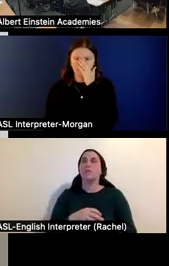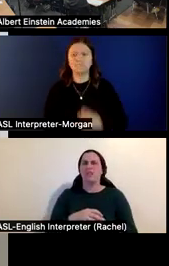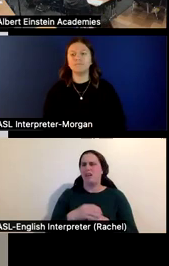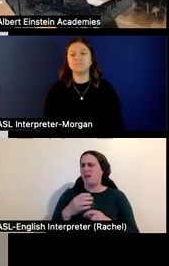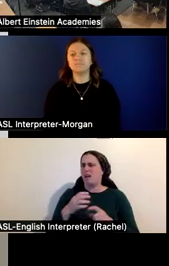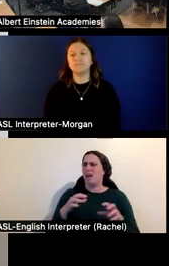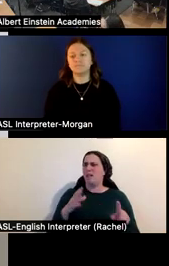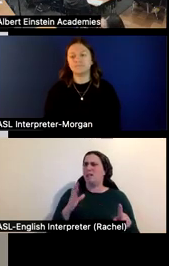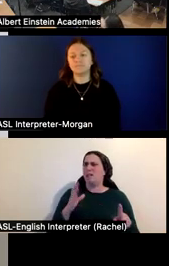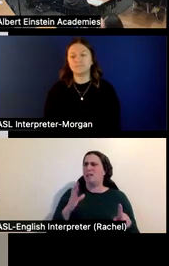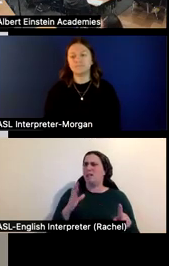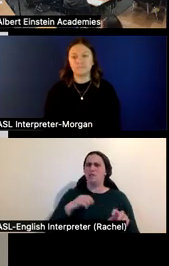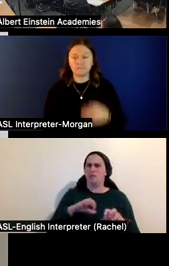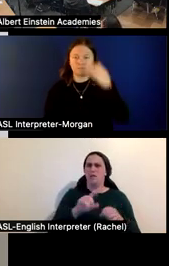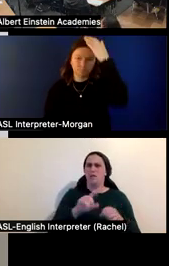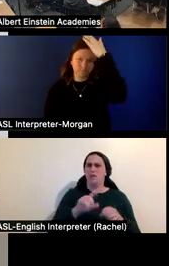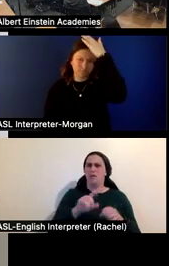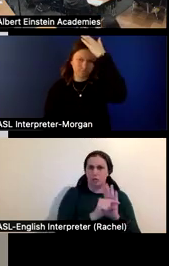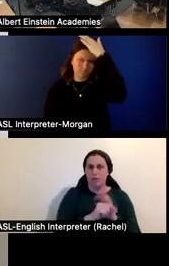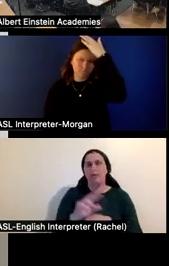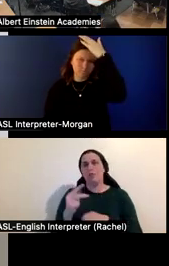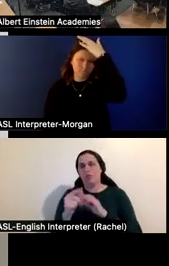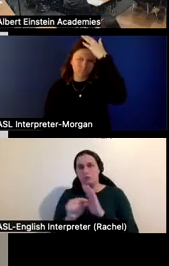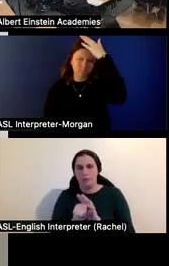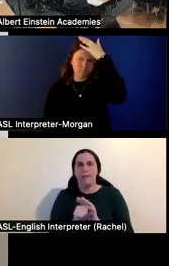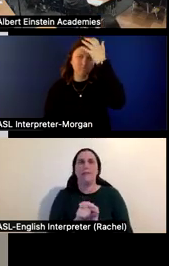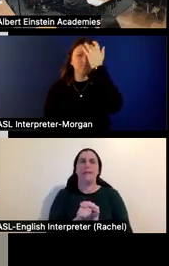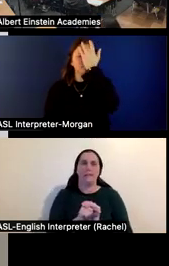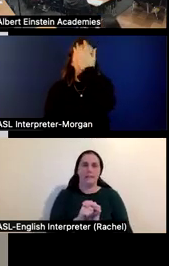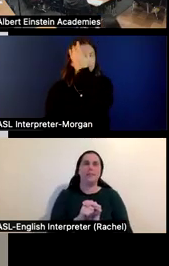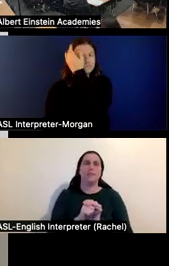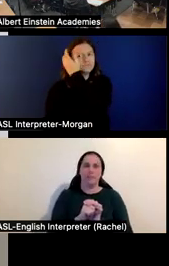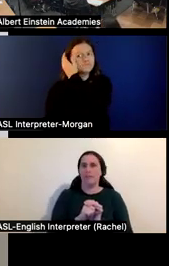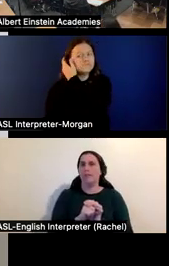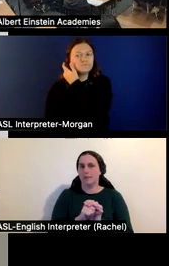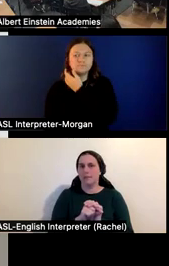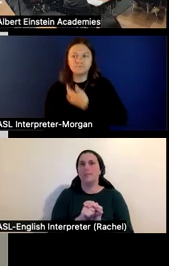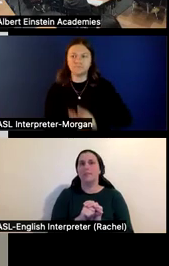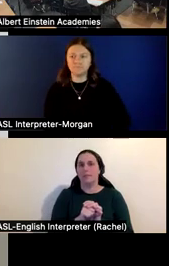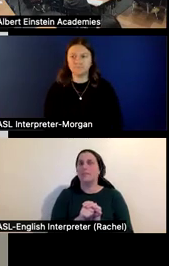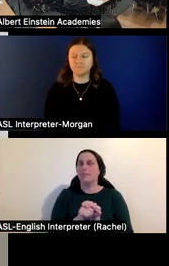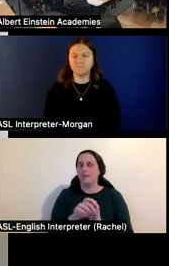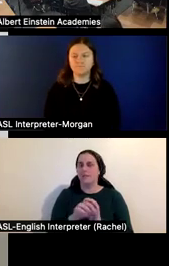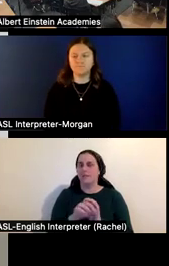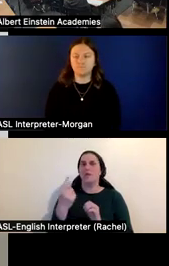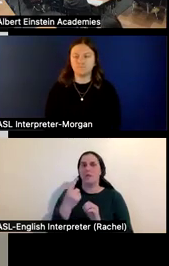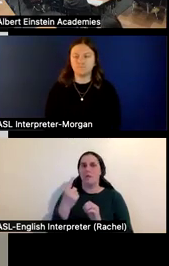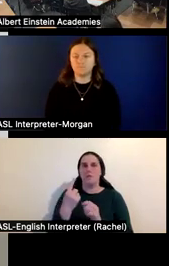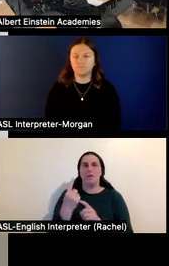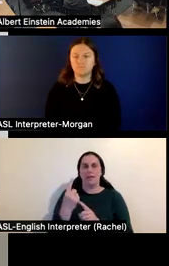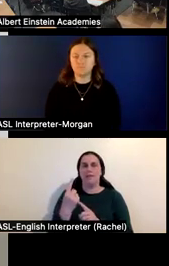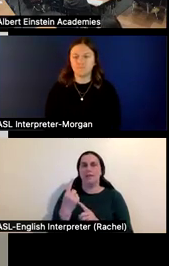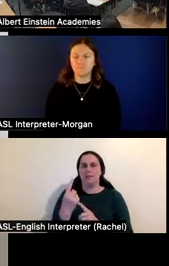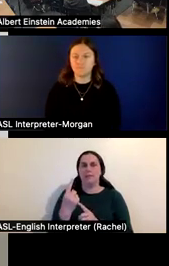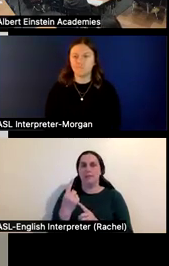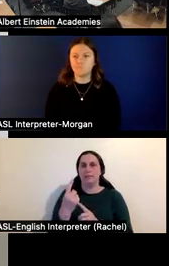I still do it in third grade, just I guess, because it is something that is always, always present, and always, every time we learn a new word, we